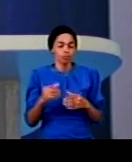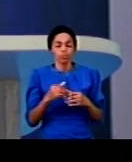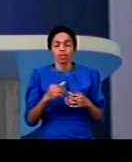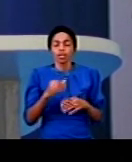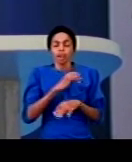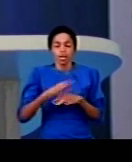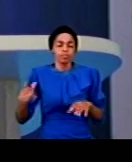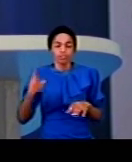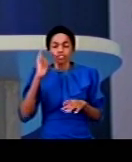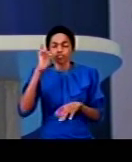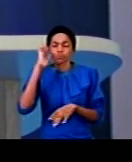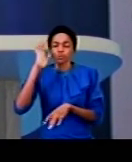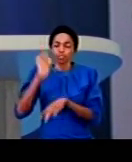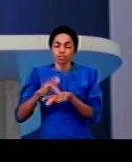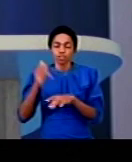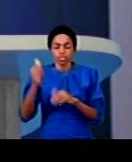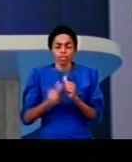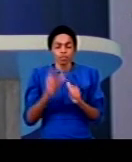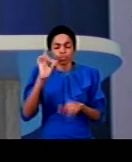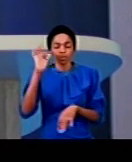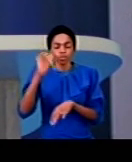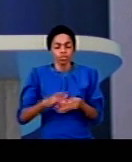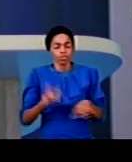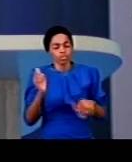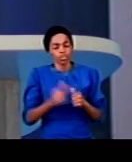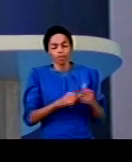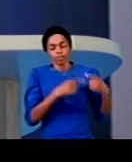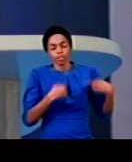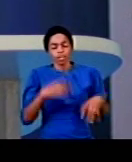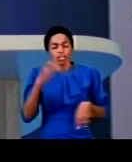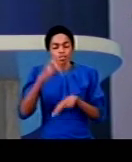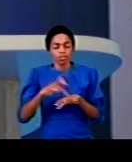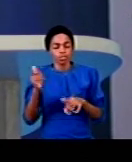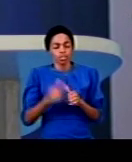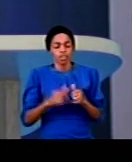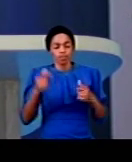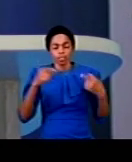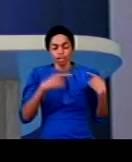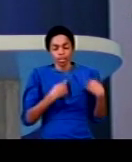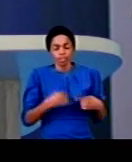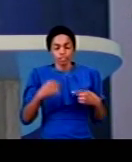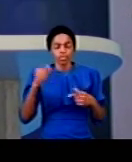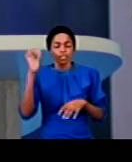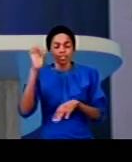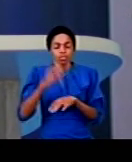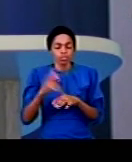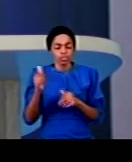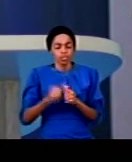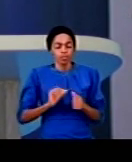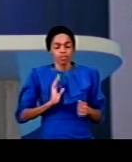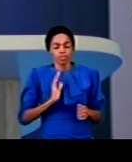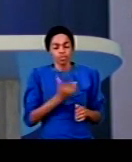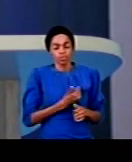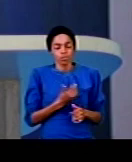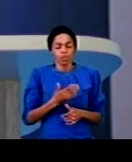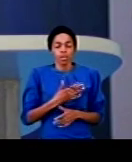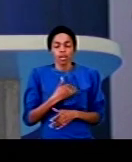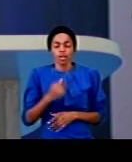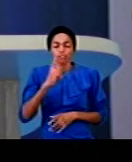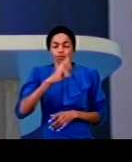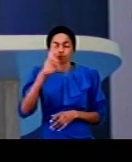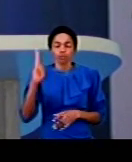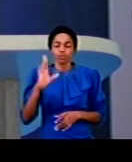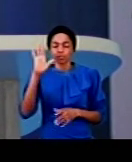soul. Use your servant in a mighty way to bless your people all over the world tonight.